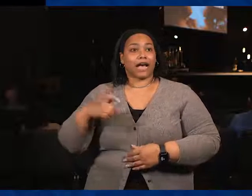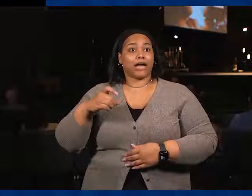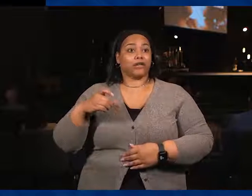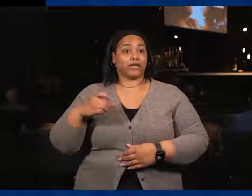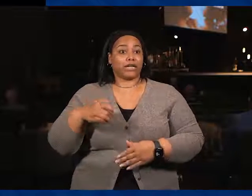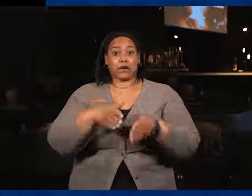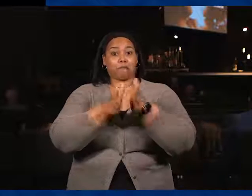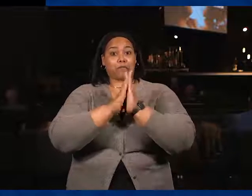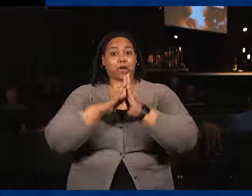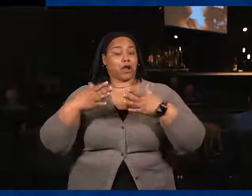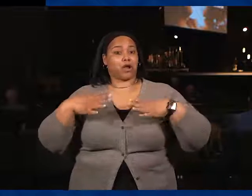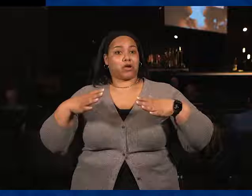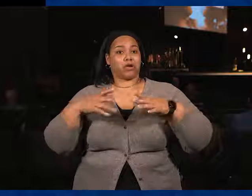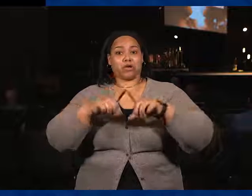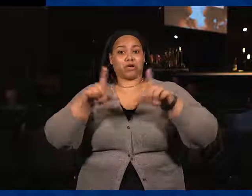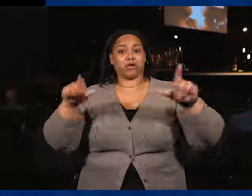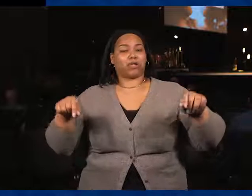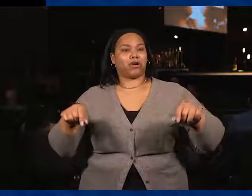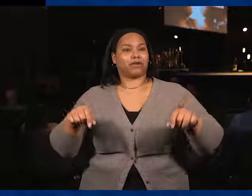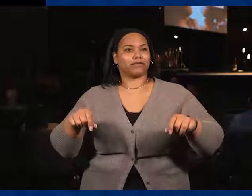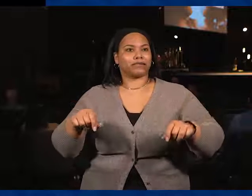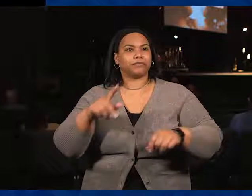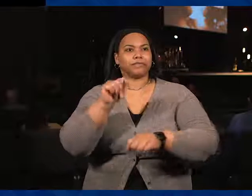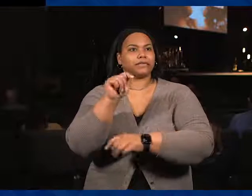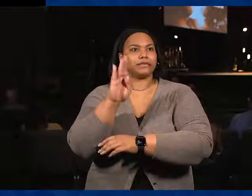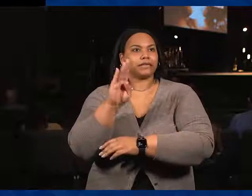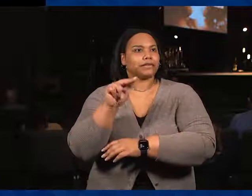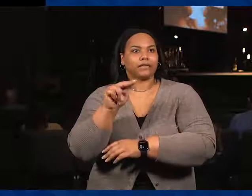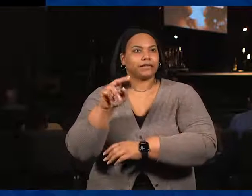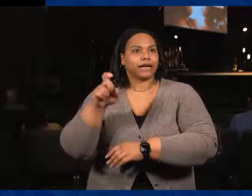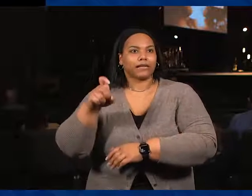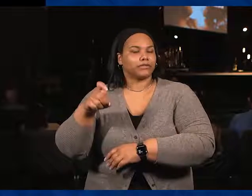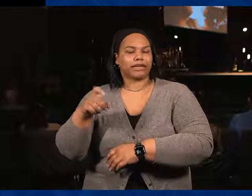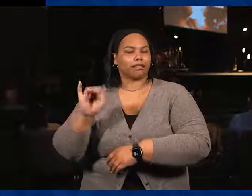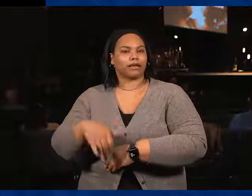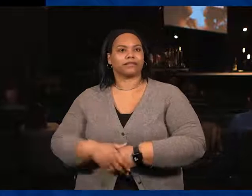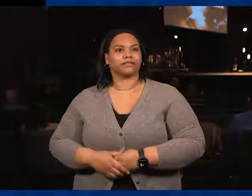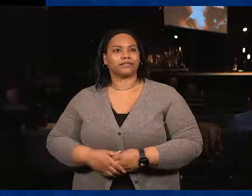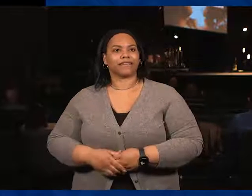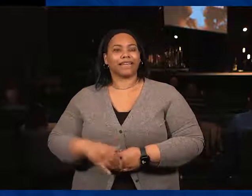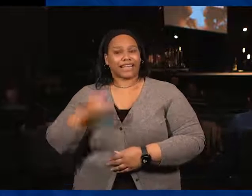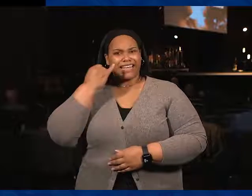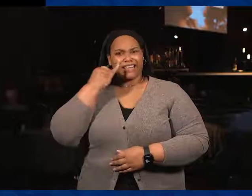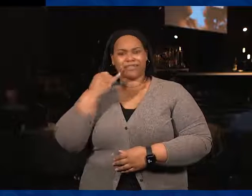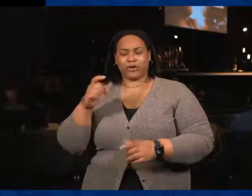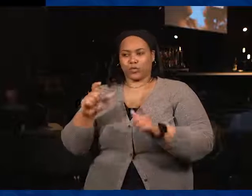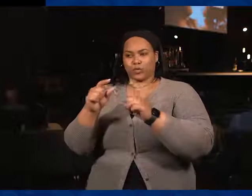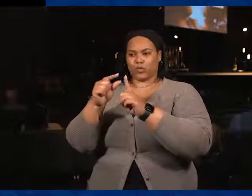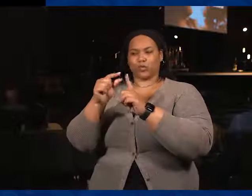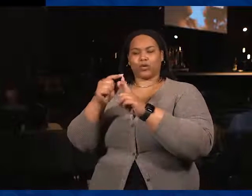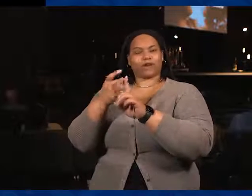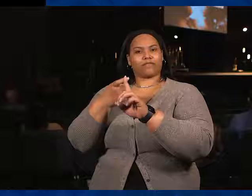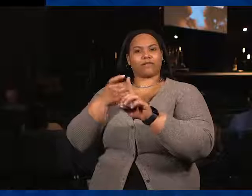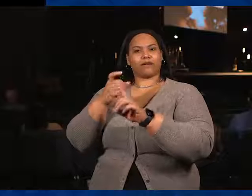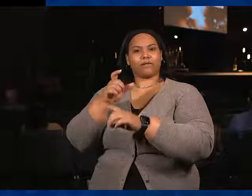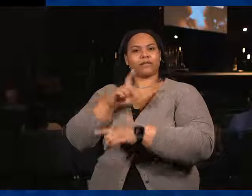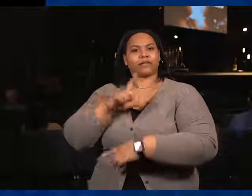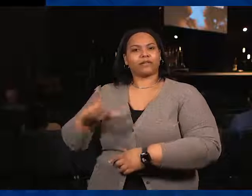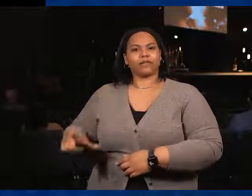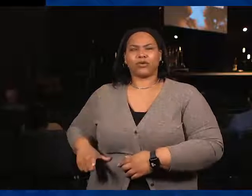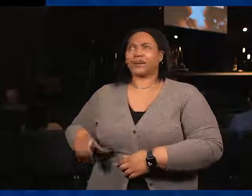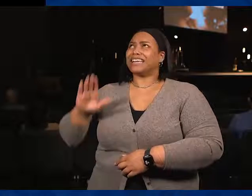TBN or the Word Network. Just give me a word. And if I can get a word from the Lord, his